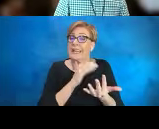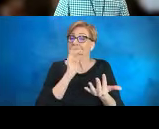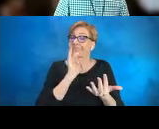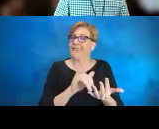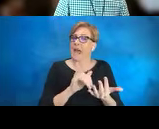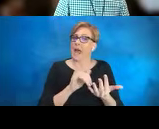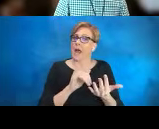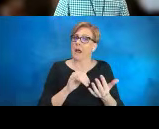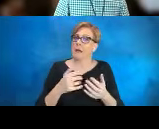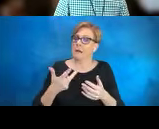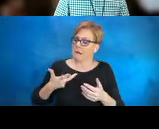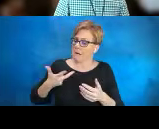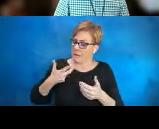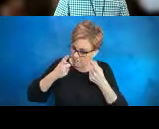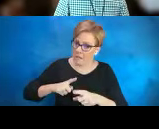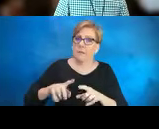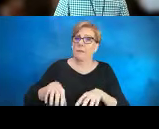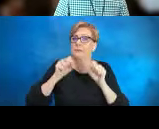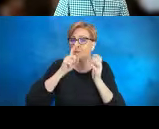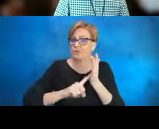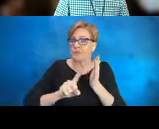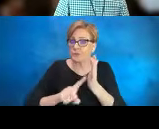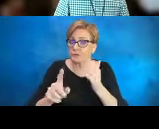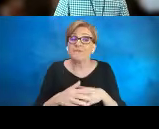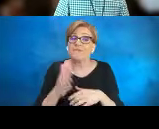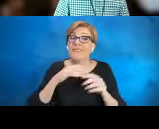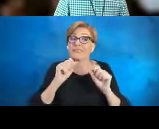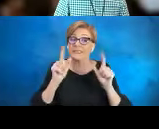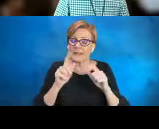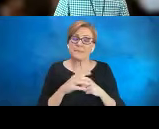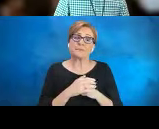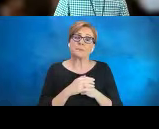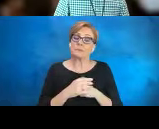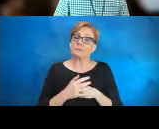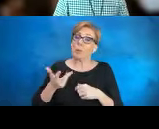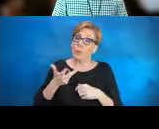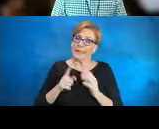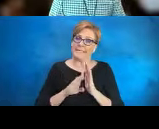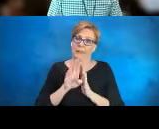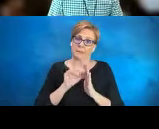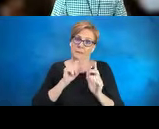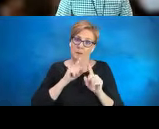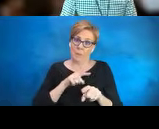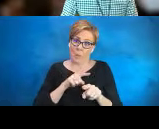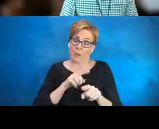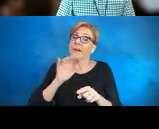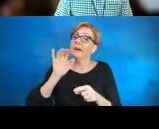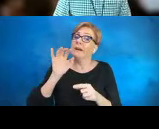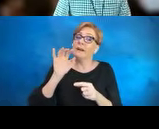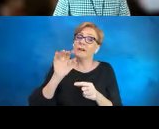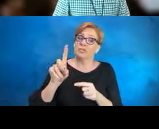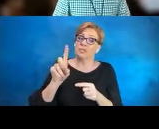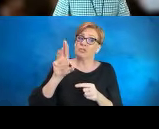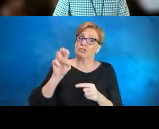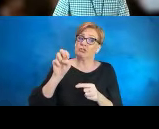please. So we decided to develop this report that was published by DREDF